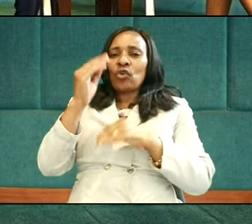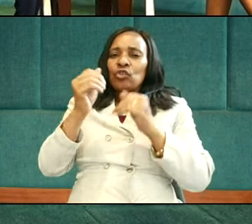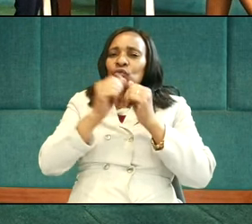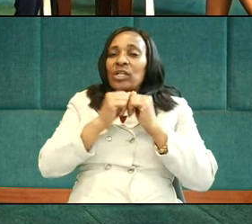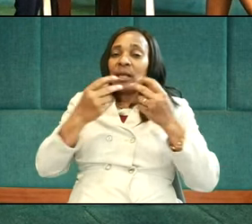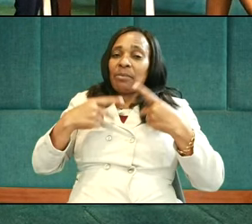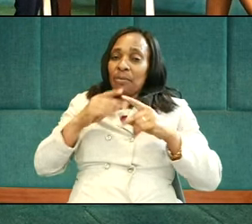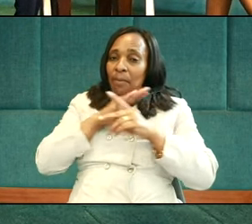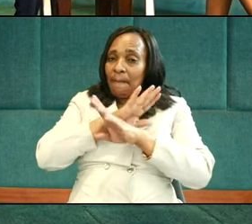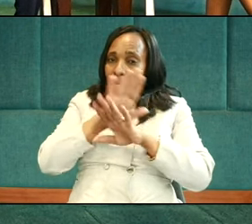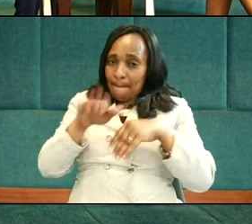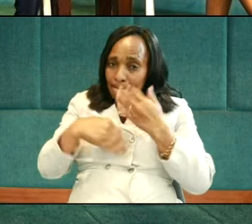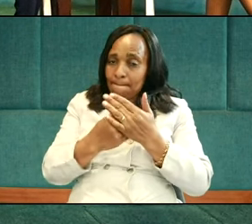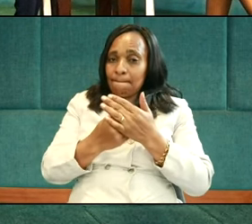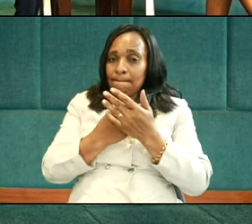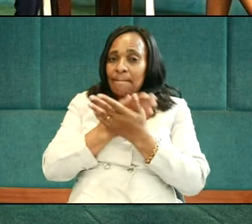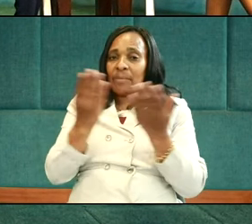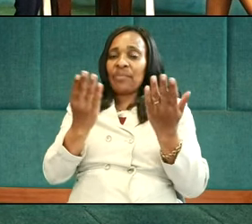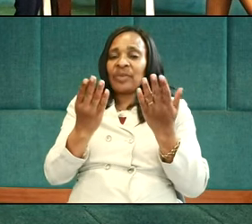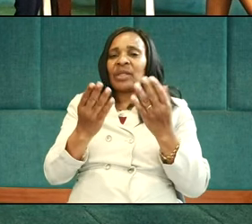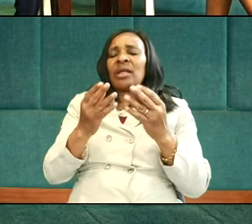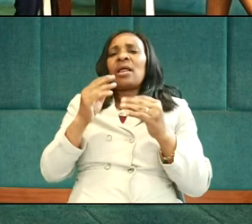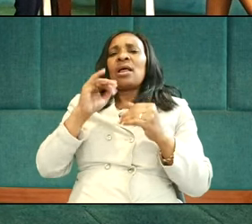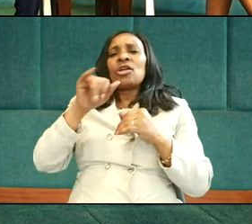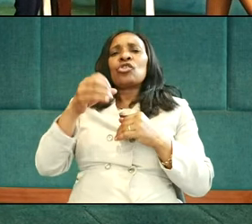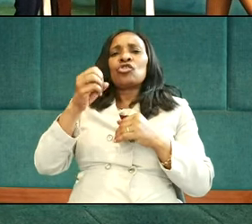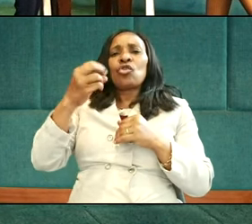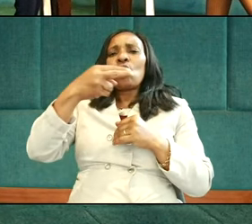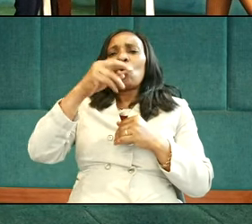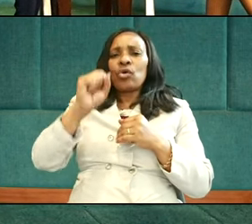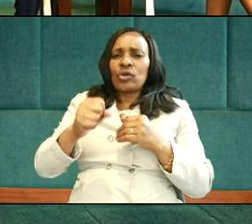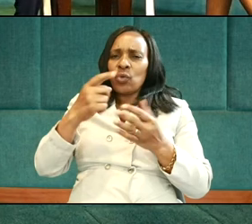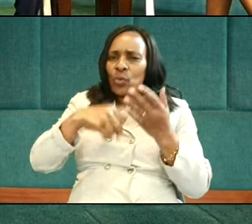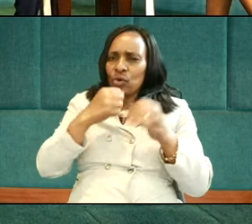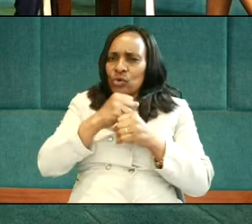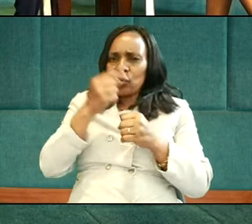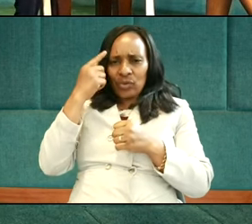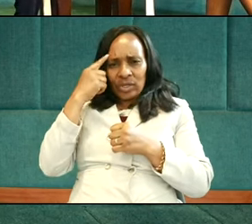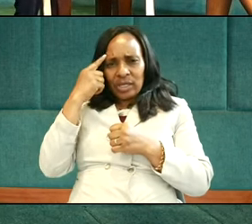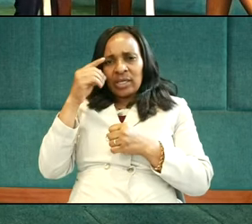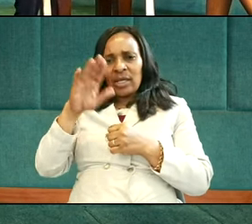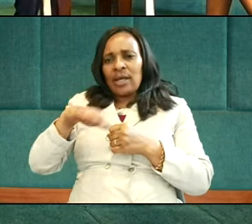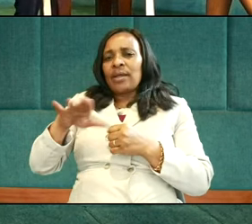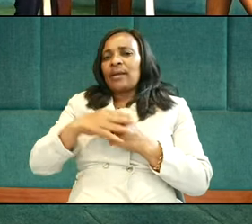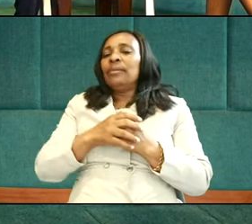his people. So, John, kindly take us through the What Do You Think segment.